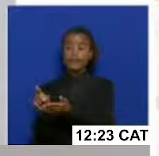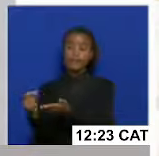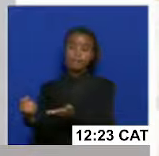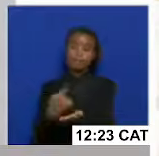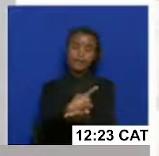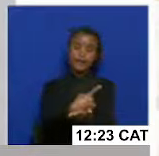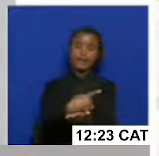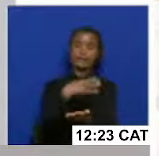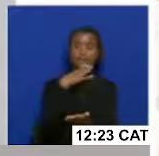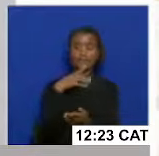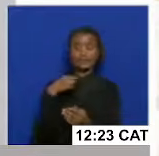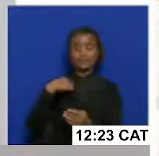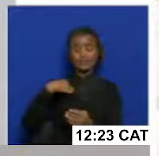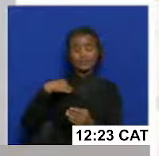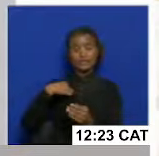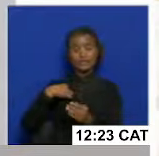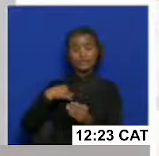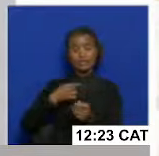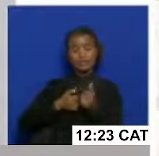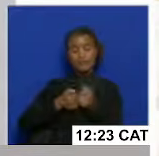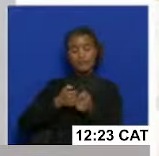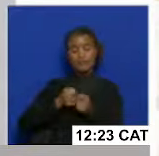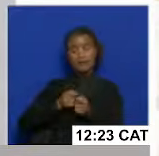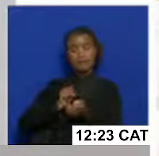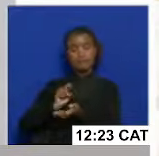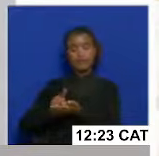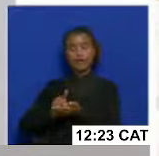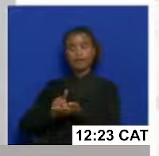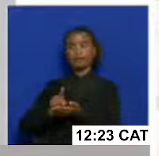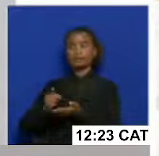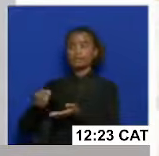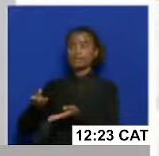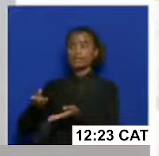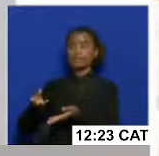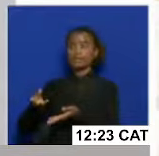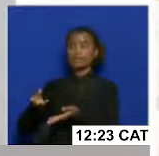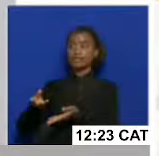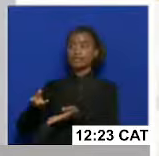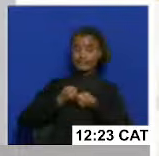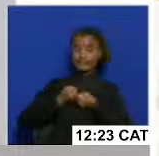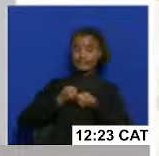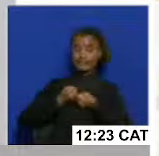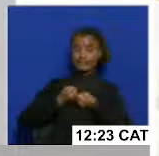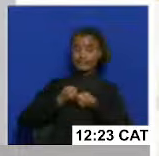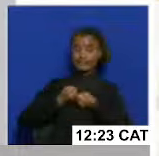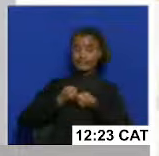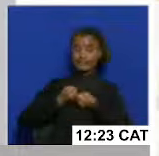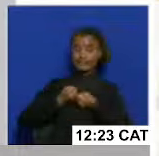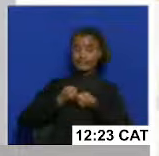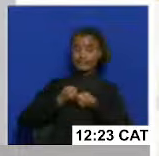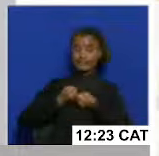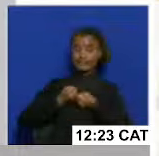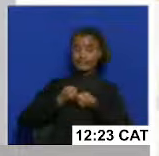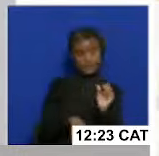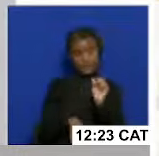you something that they themselves received. Are you aware of that? Yes. Yes, I am. So